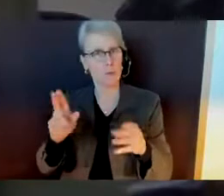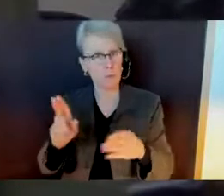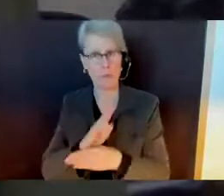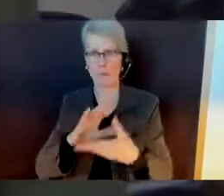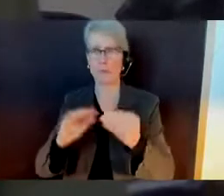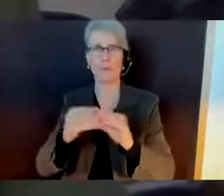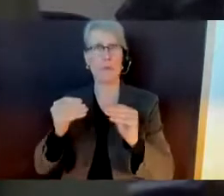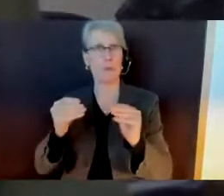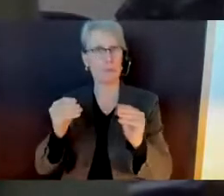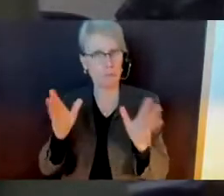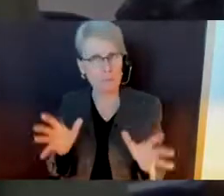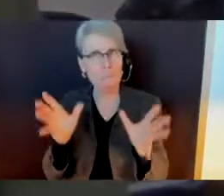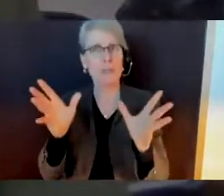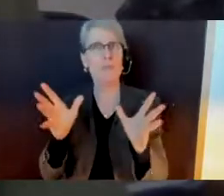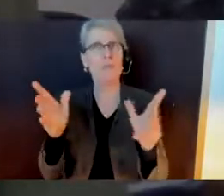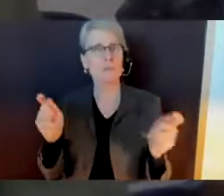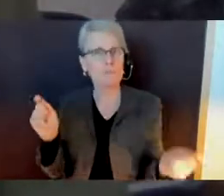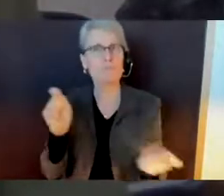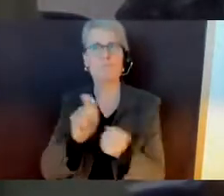establish a